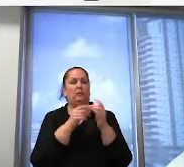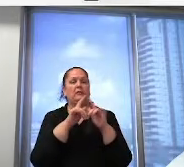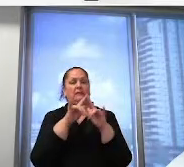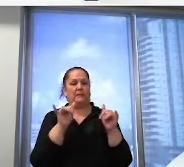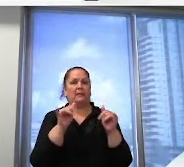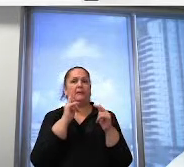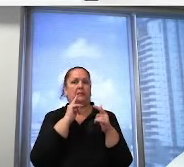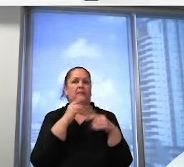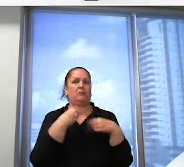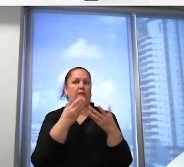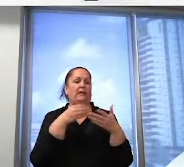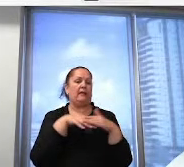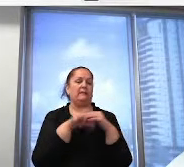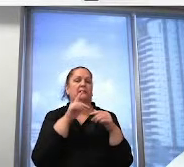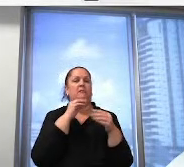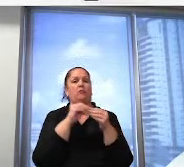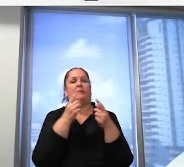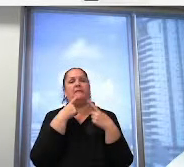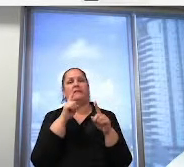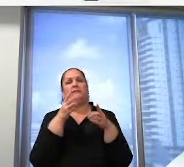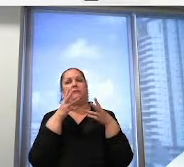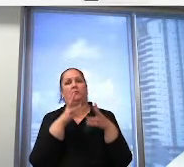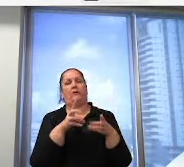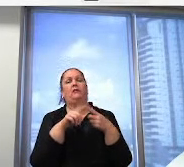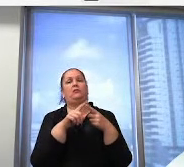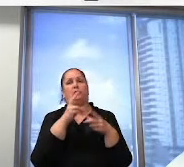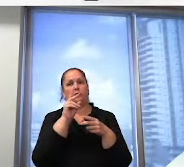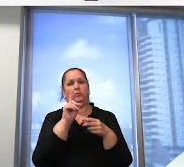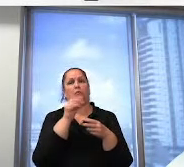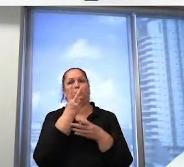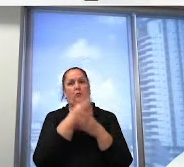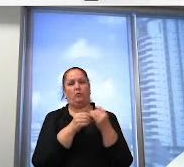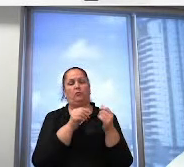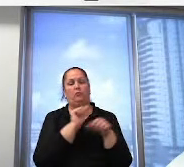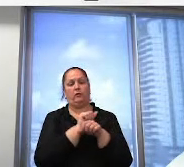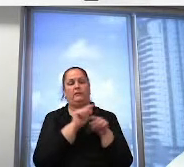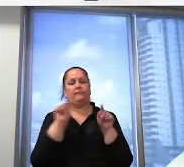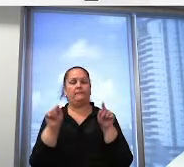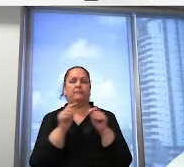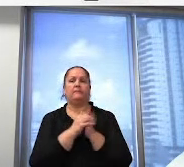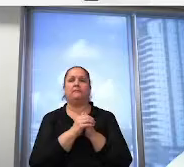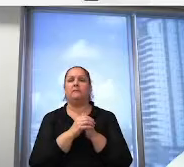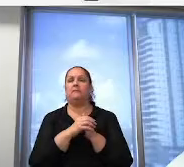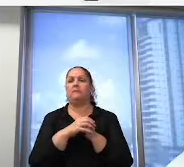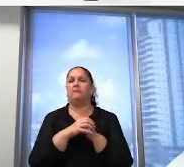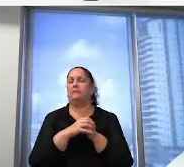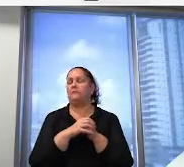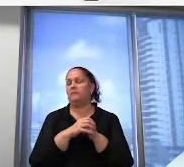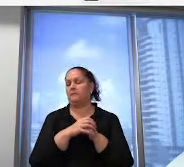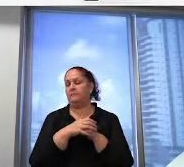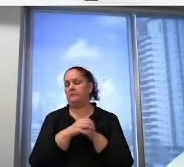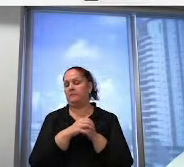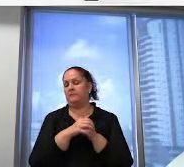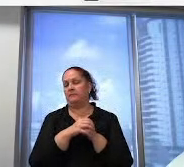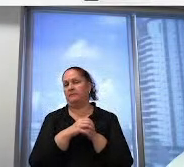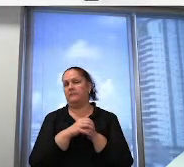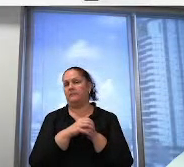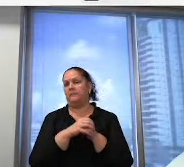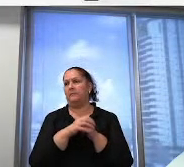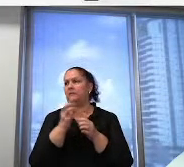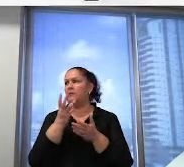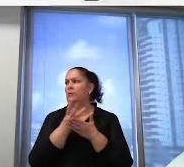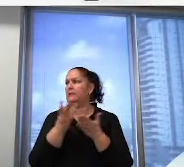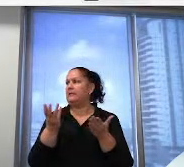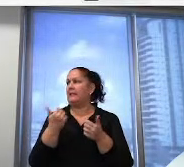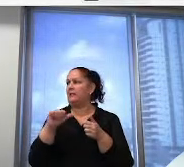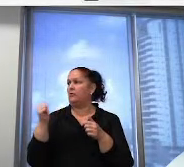because it provides access and is a more effective way to execute both initiatives. Before I ask a last question